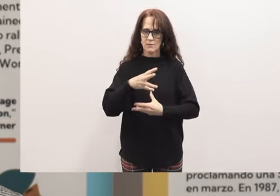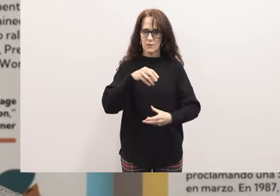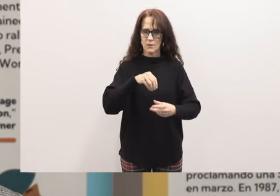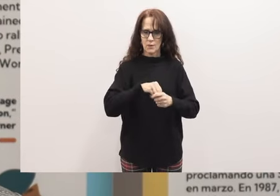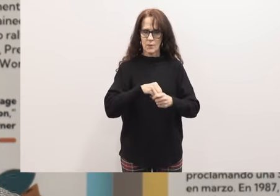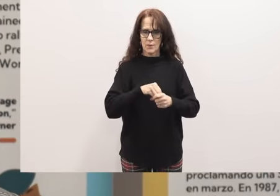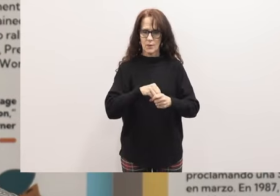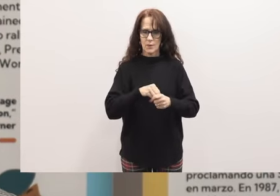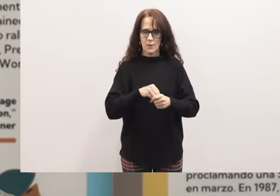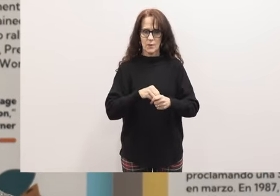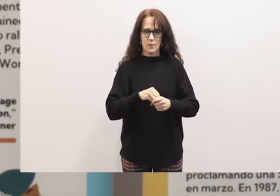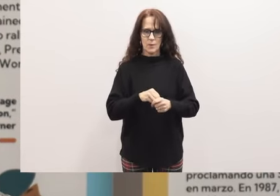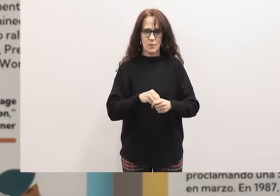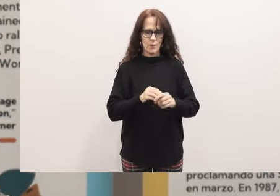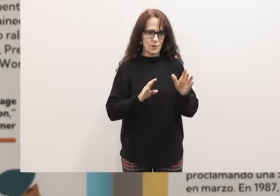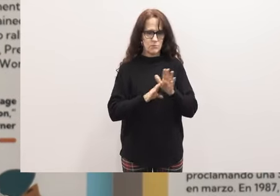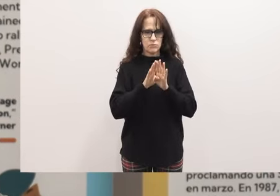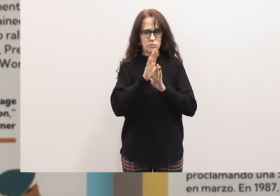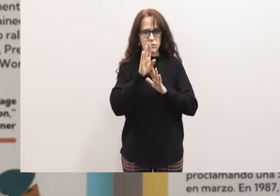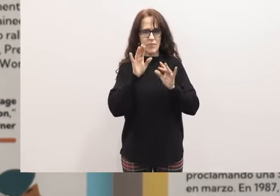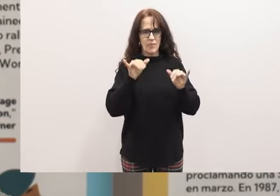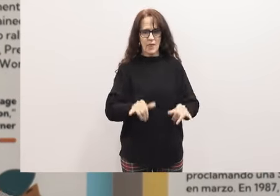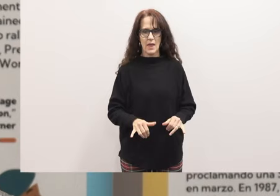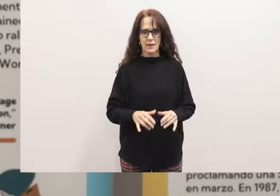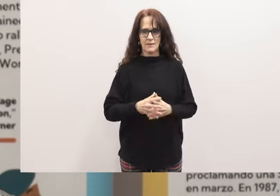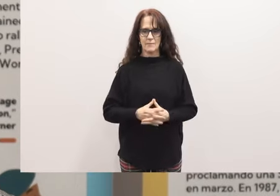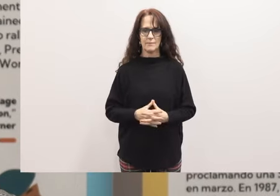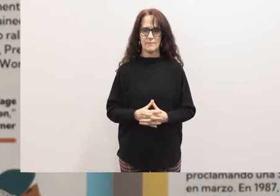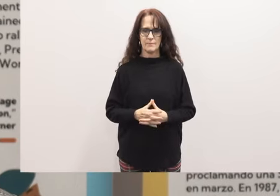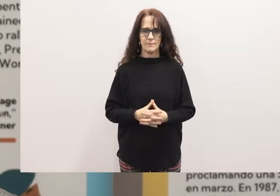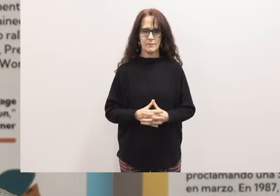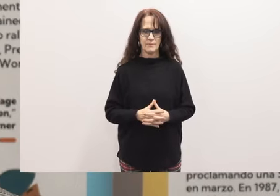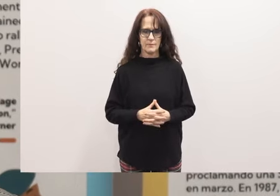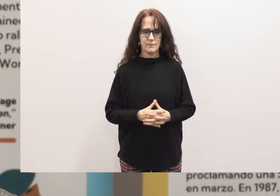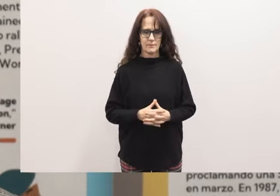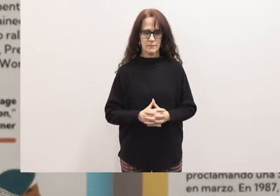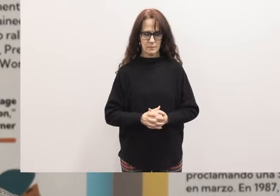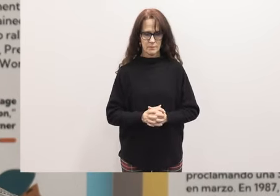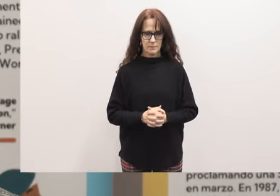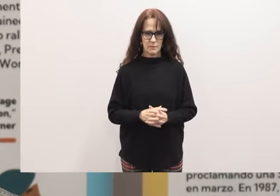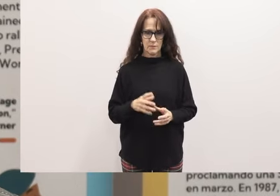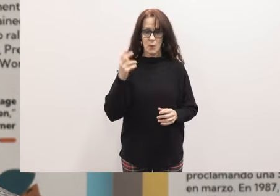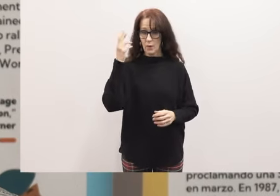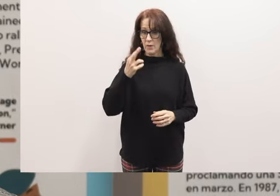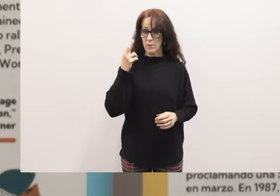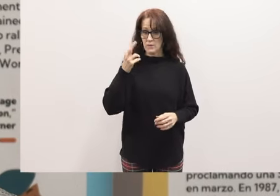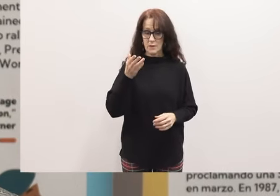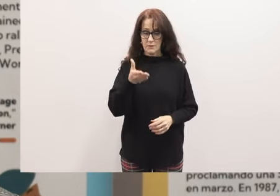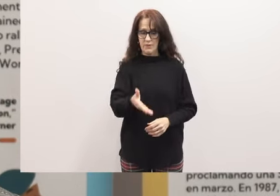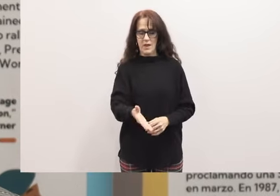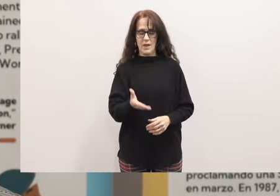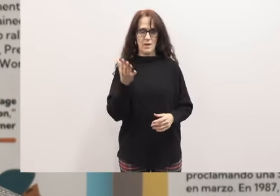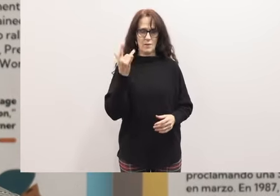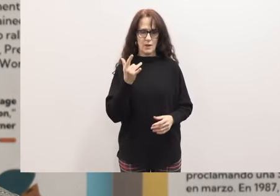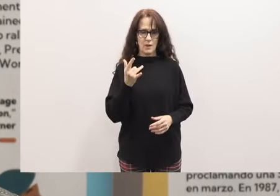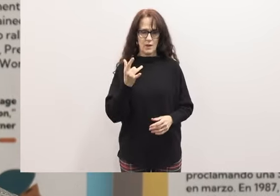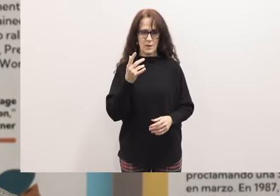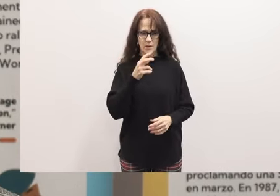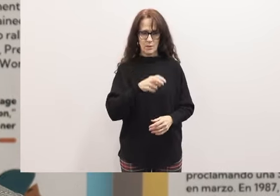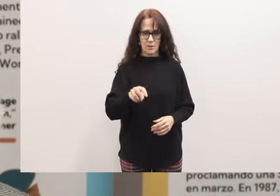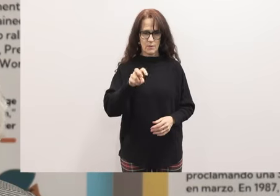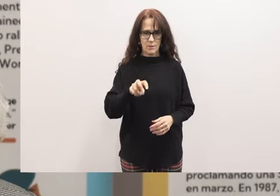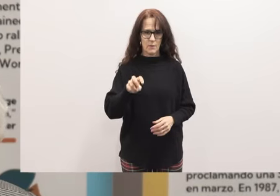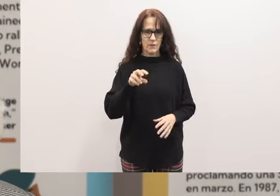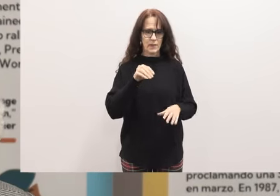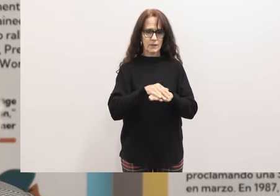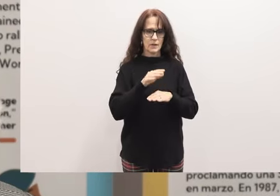we've accelerated the doing of that. And from there, I mean, one of the reasons that I was there was because I was on my way to the Council of